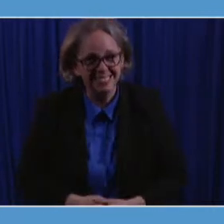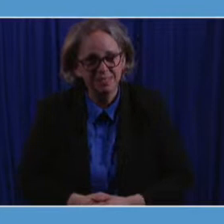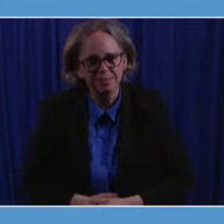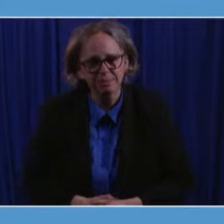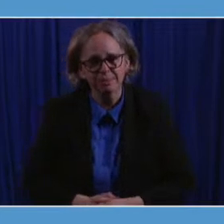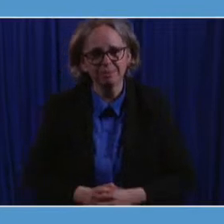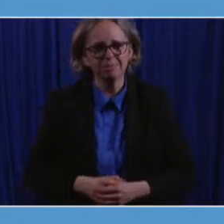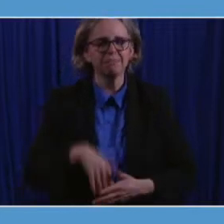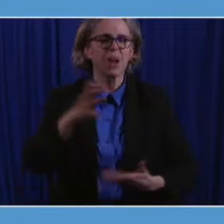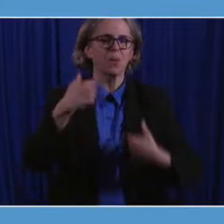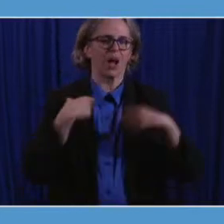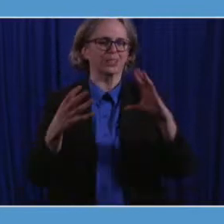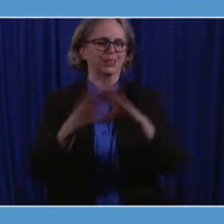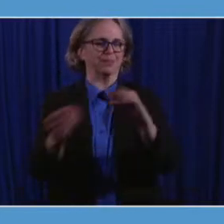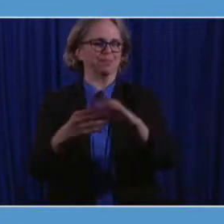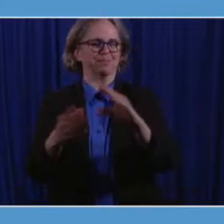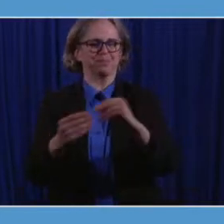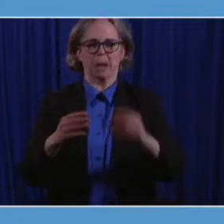is